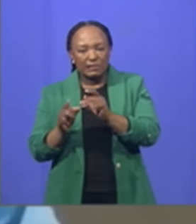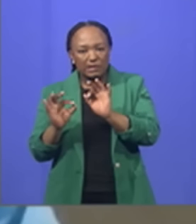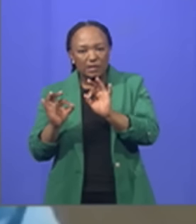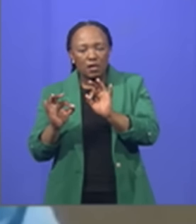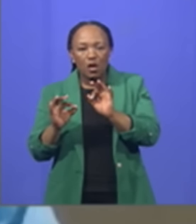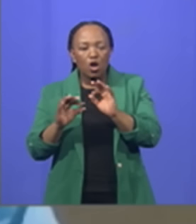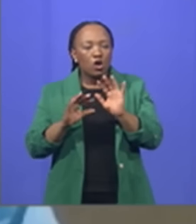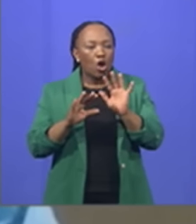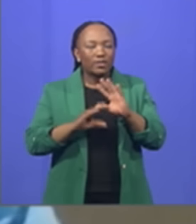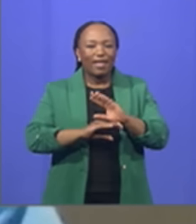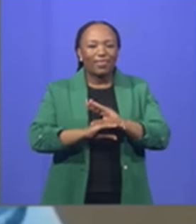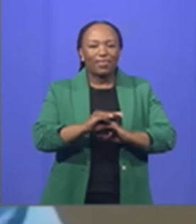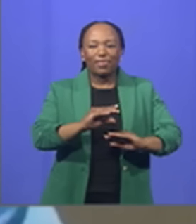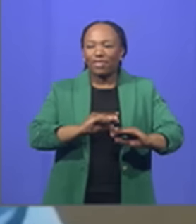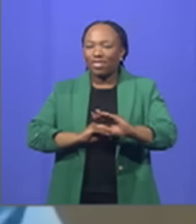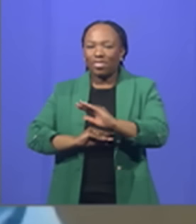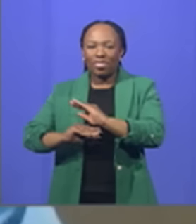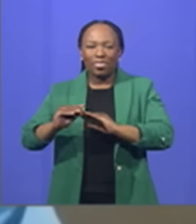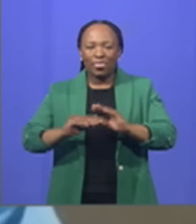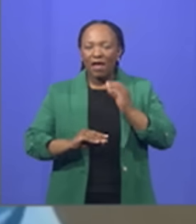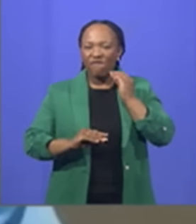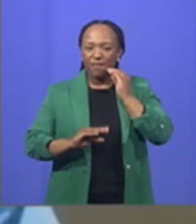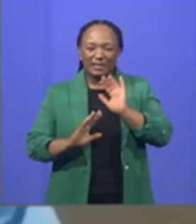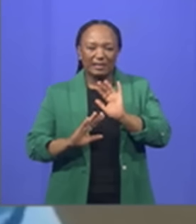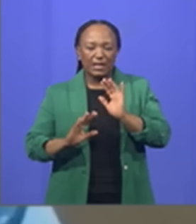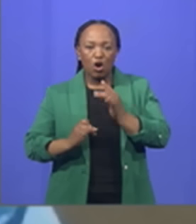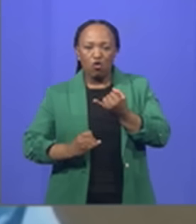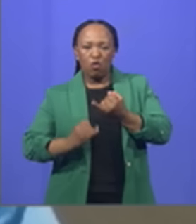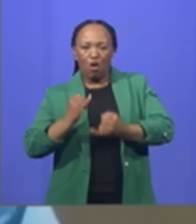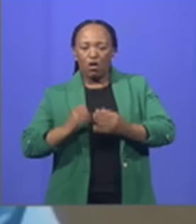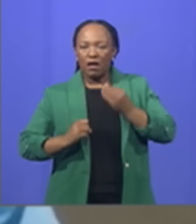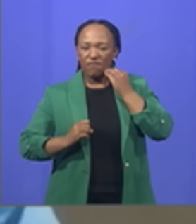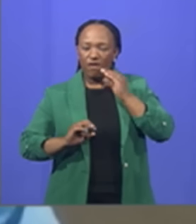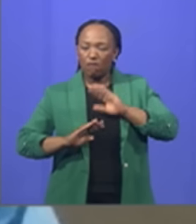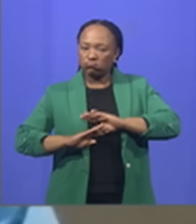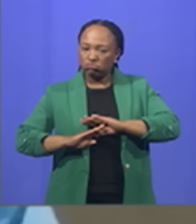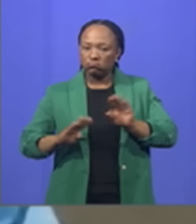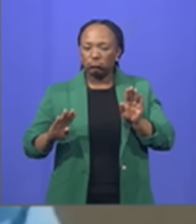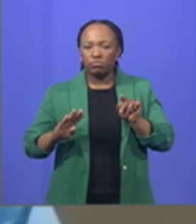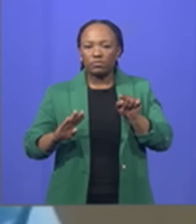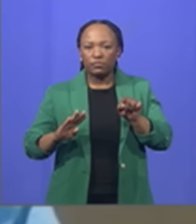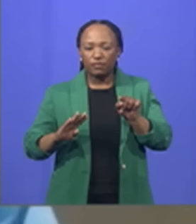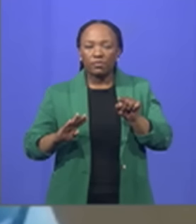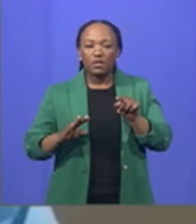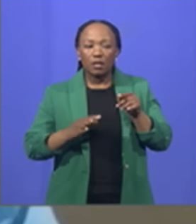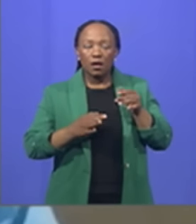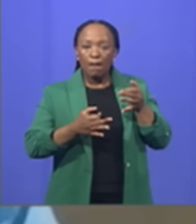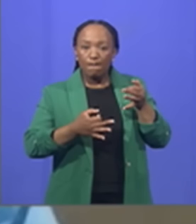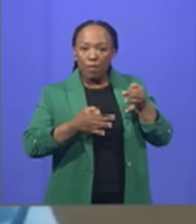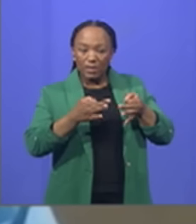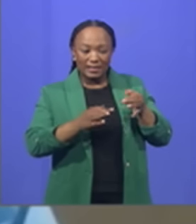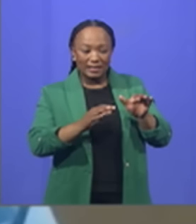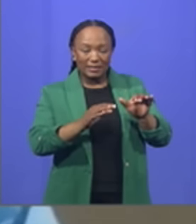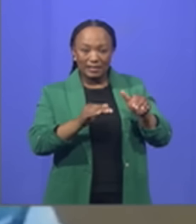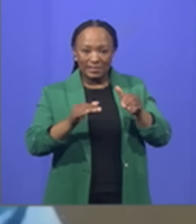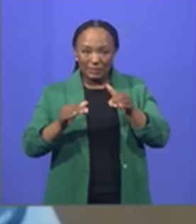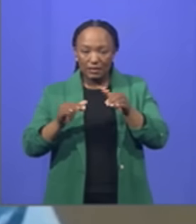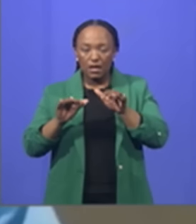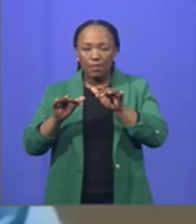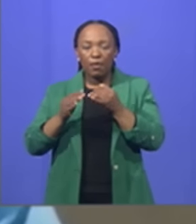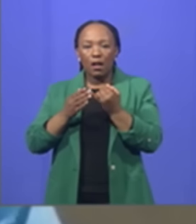kwa ka mabarebare goba dintlha tse di fošagetšego. Mekgatlo ya rena ya dipolotiki bonkgetheng le